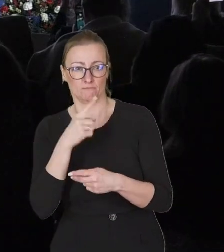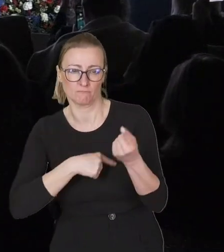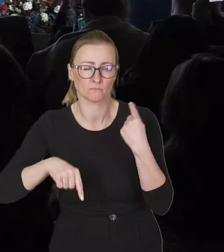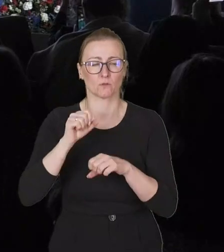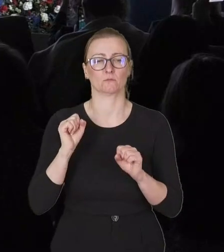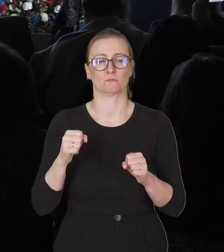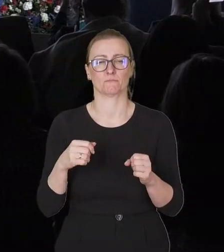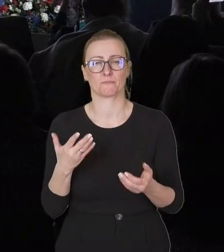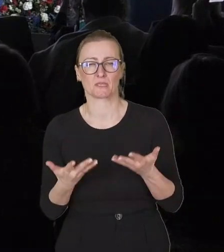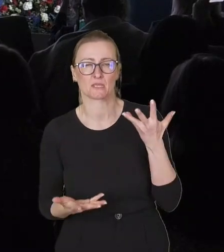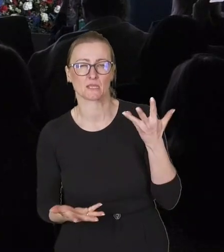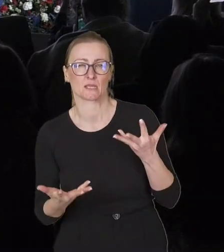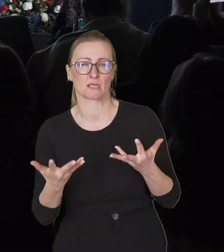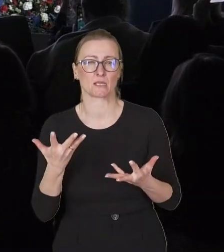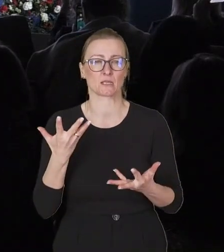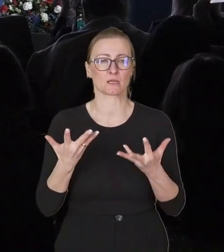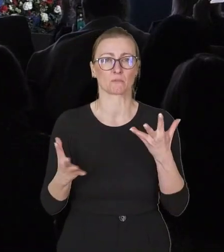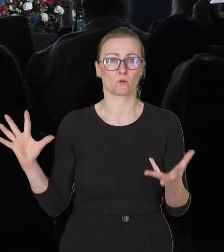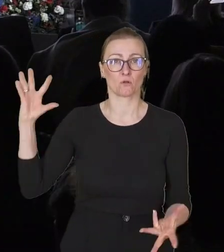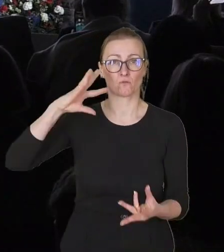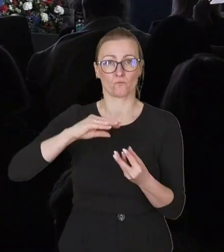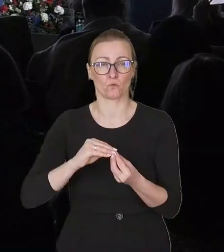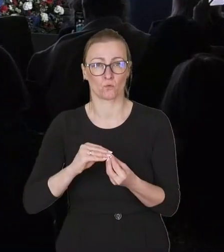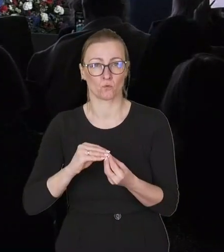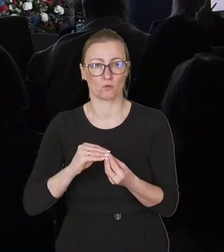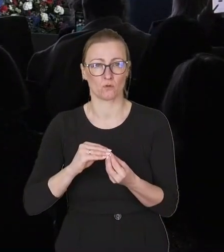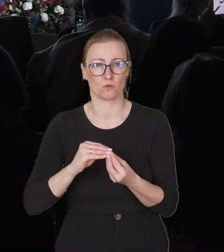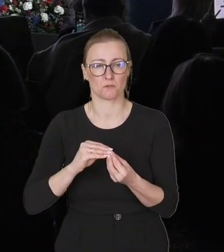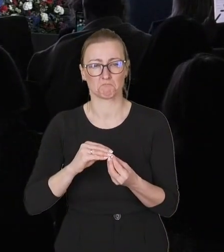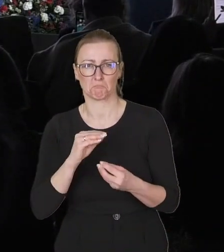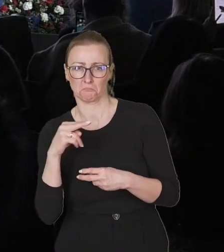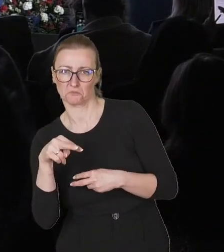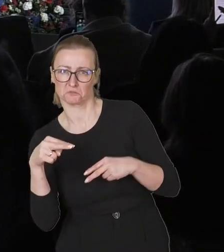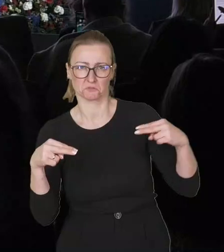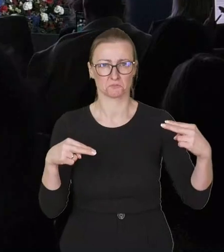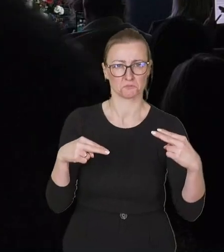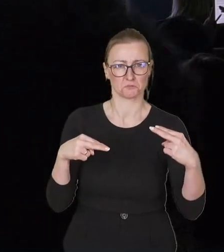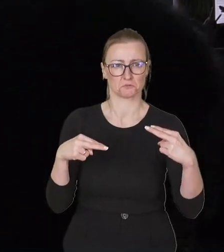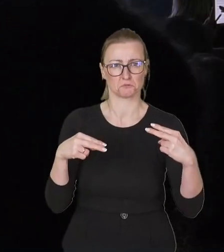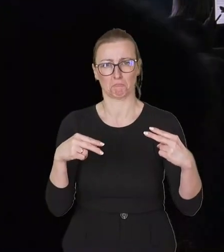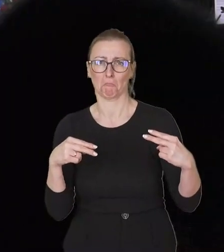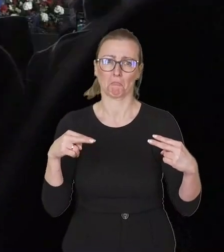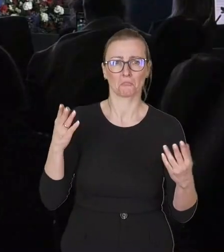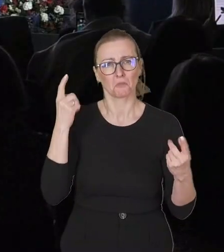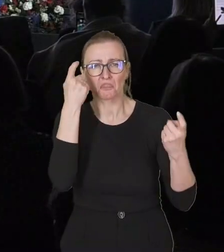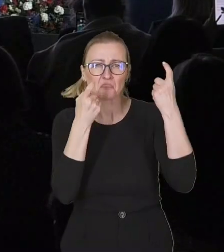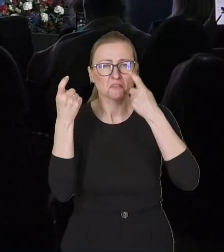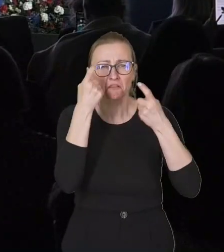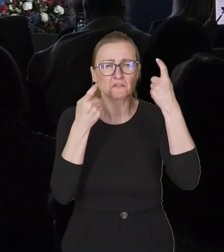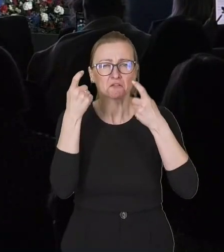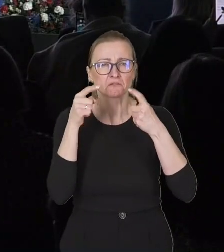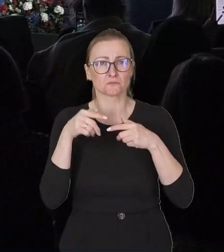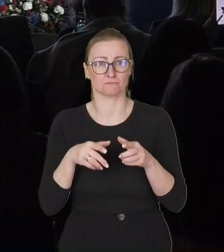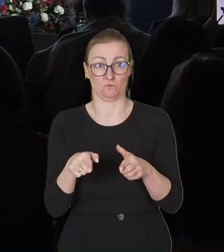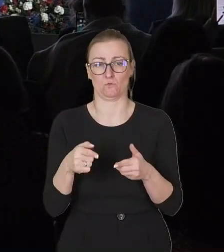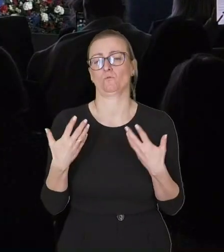summarizing your view, your thoughts on the concept and the question which will be presented later